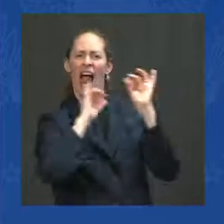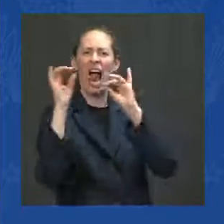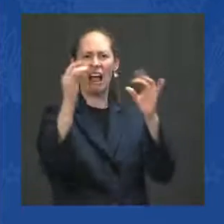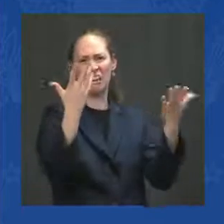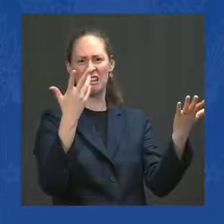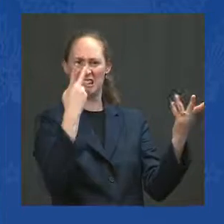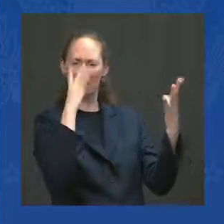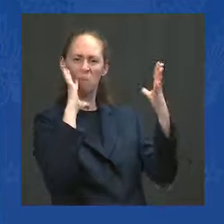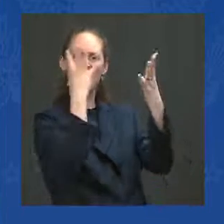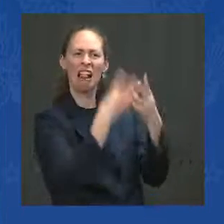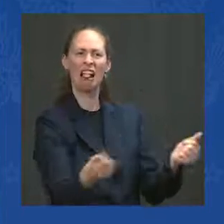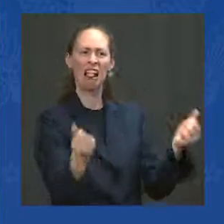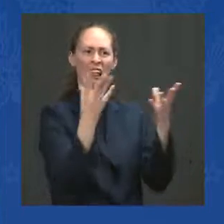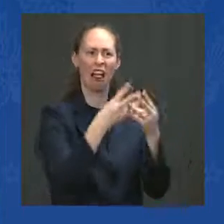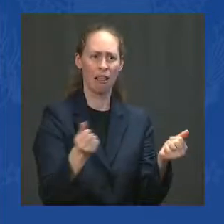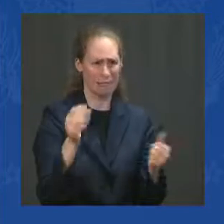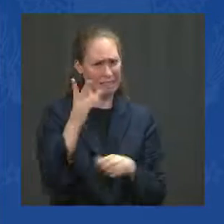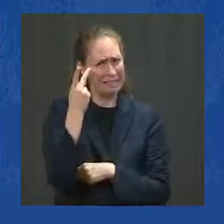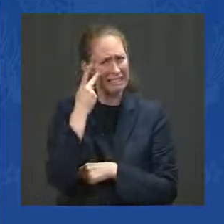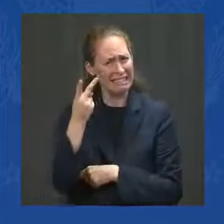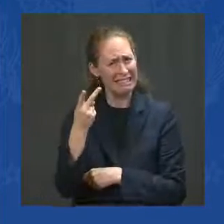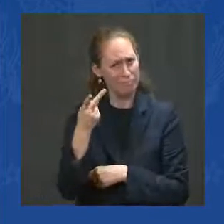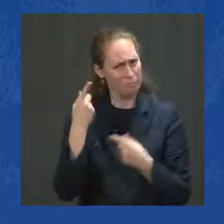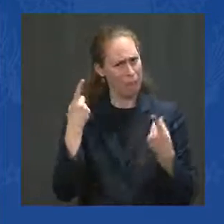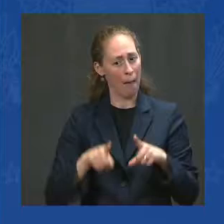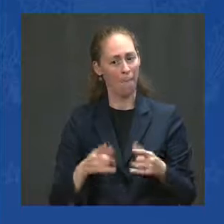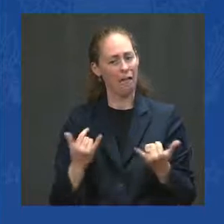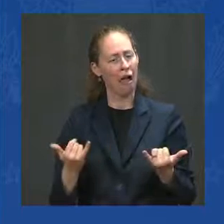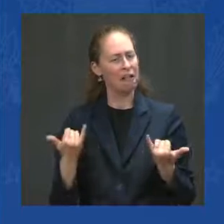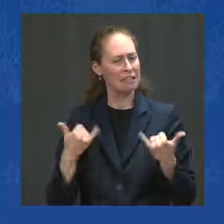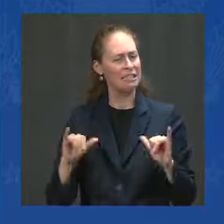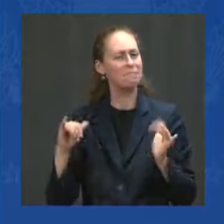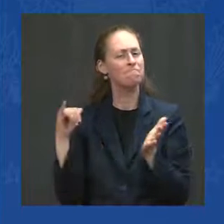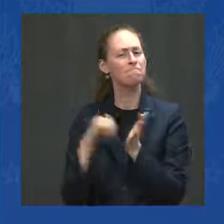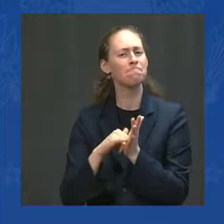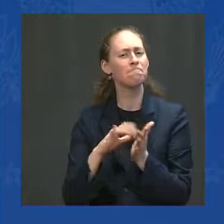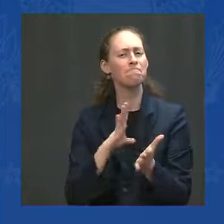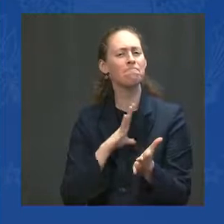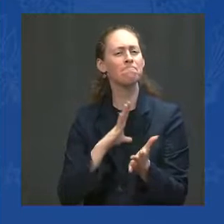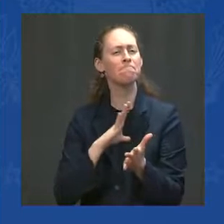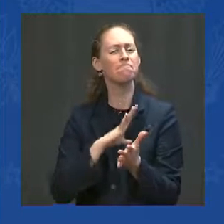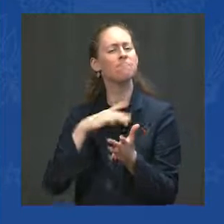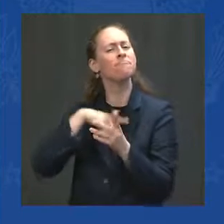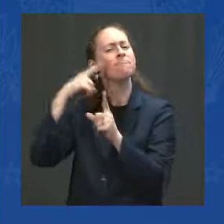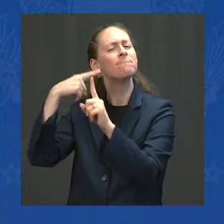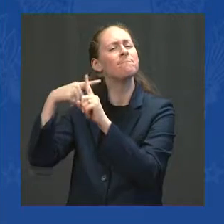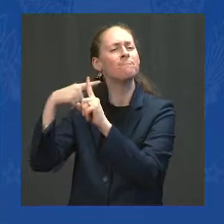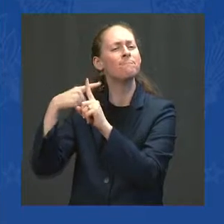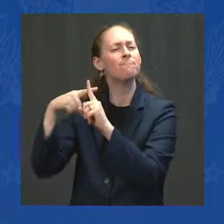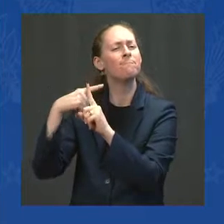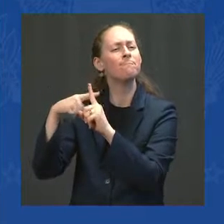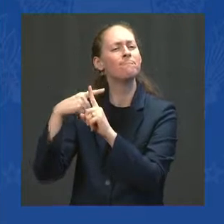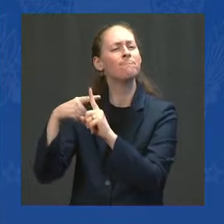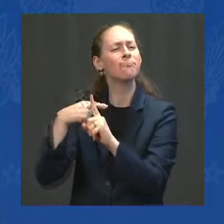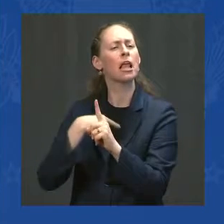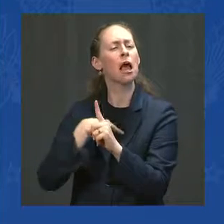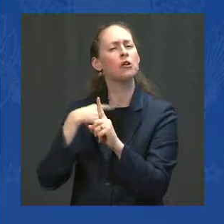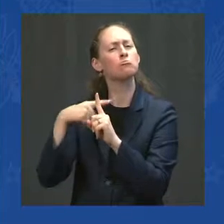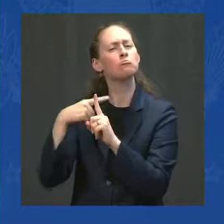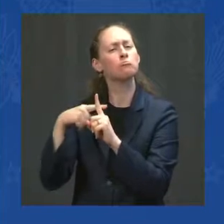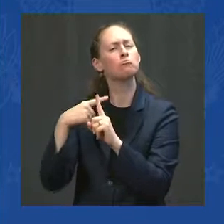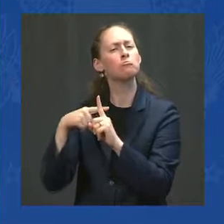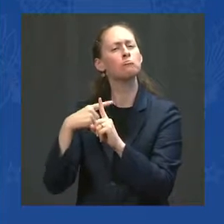to be an optimist. As I told you, I was once referred to by a doc as a congenital optimist. I think that we can